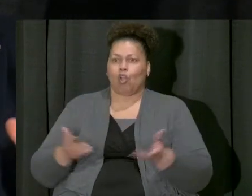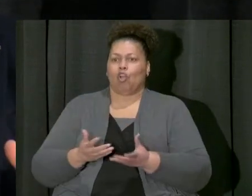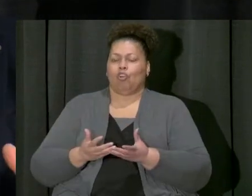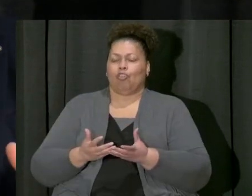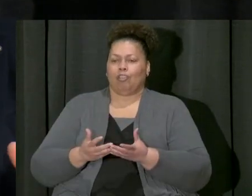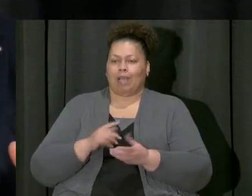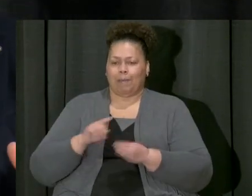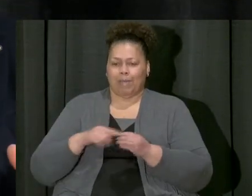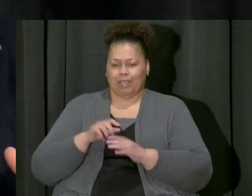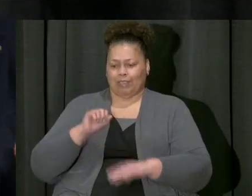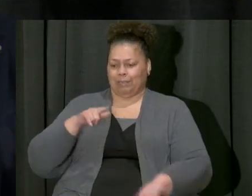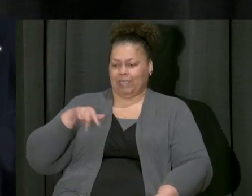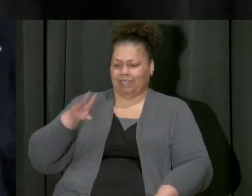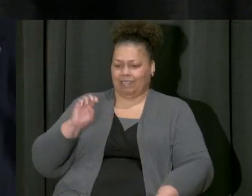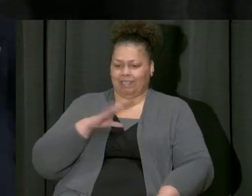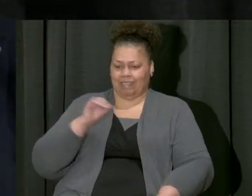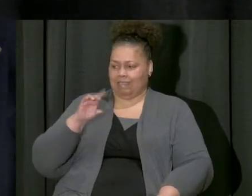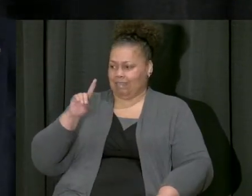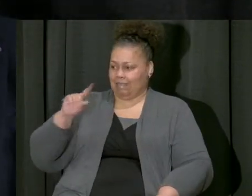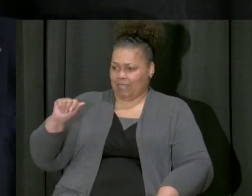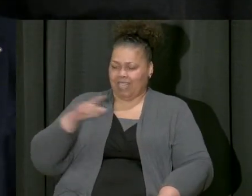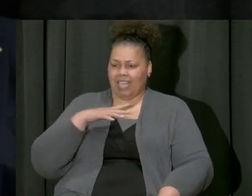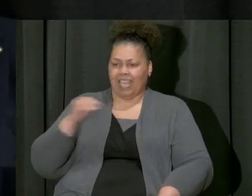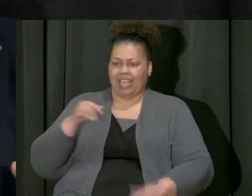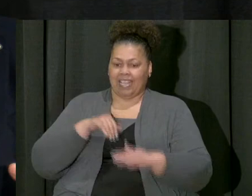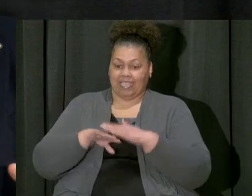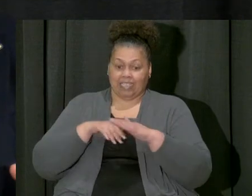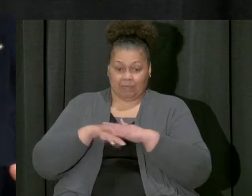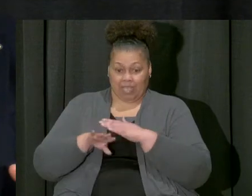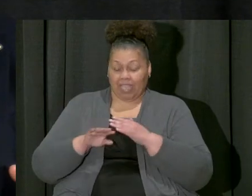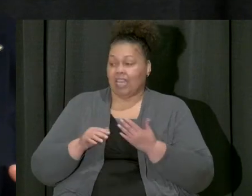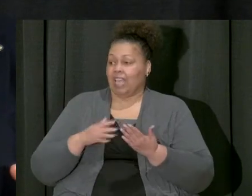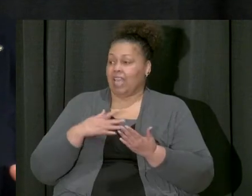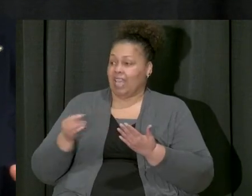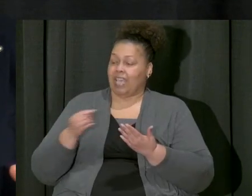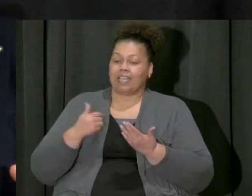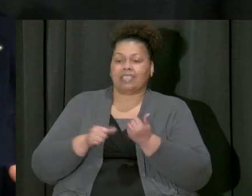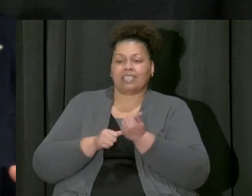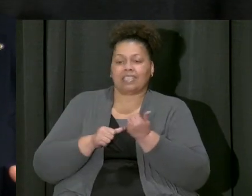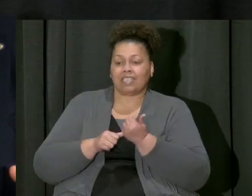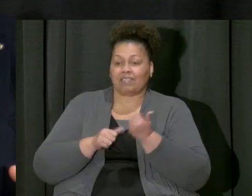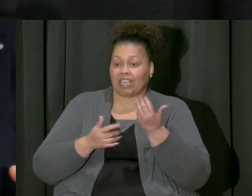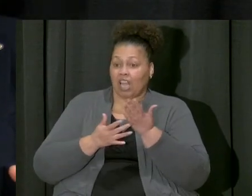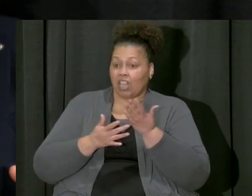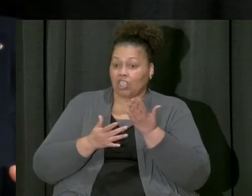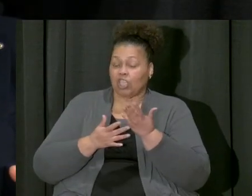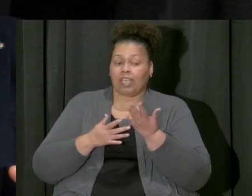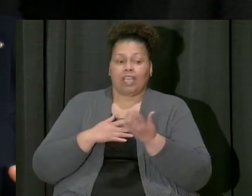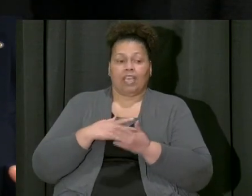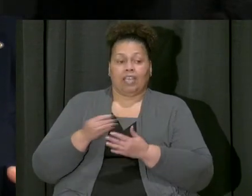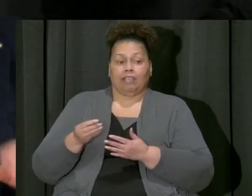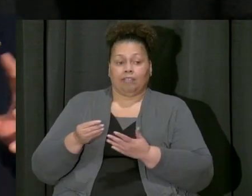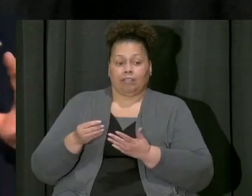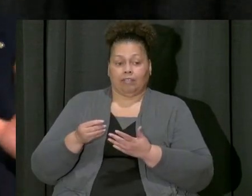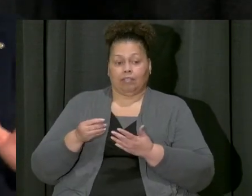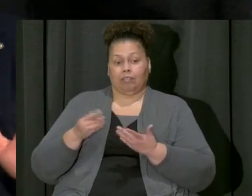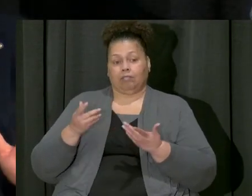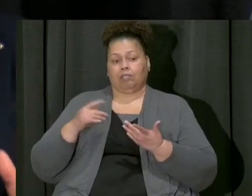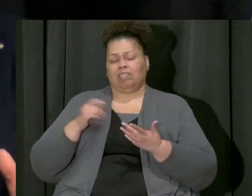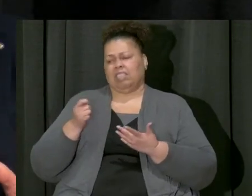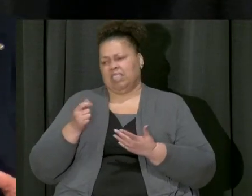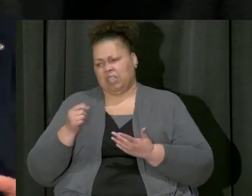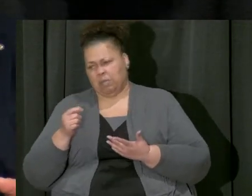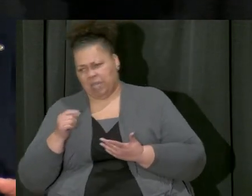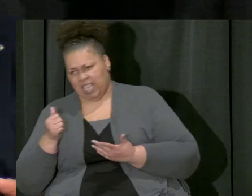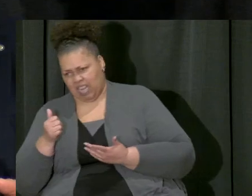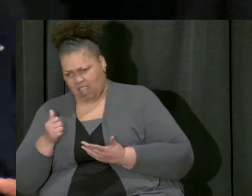this space and disability and accessibility, assistive technology. And there's a little bit of shine